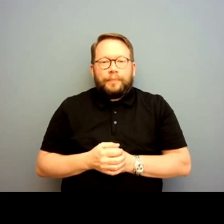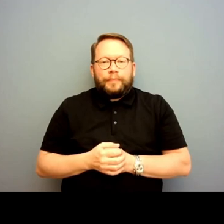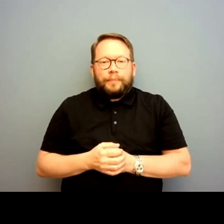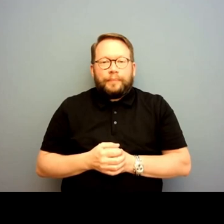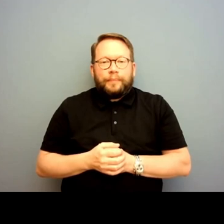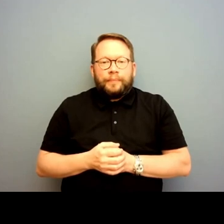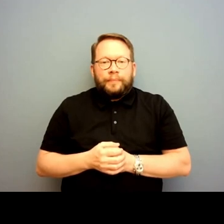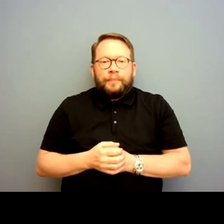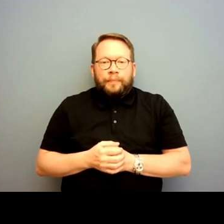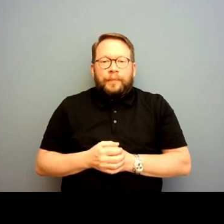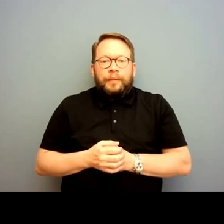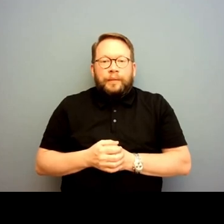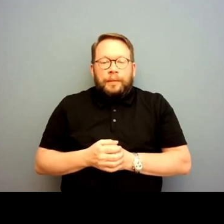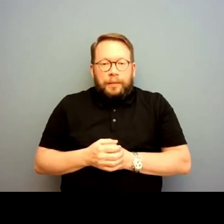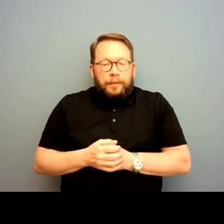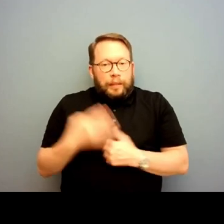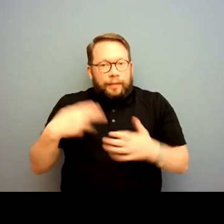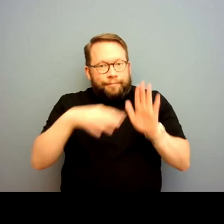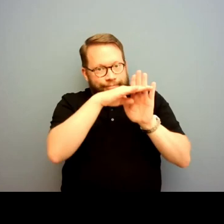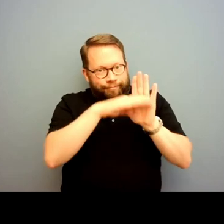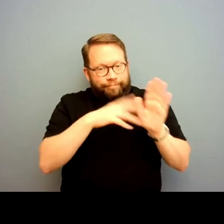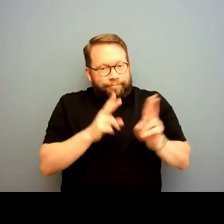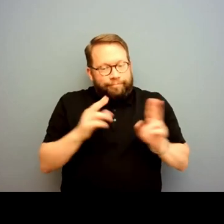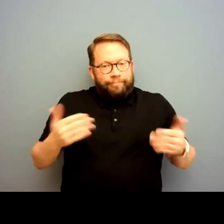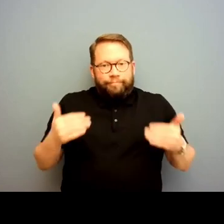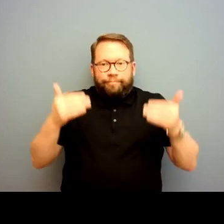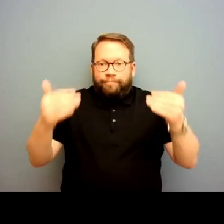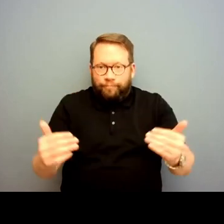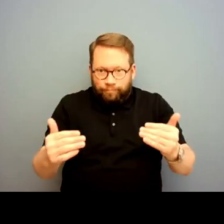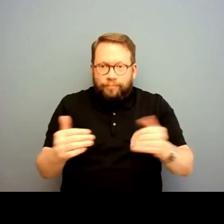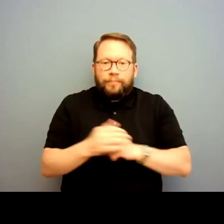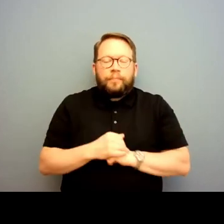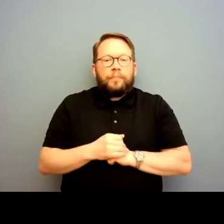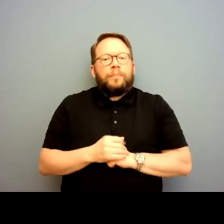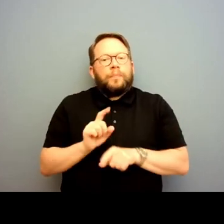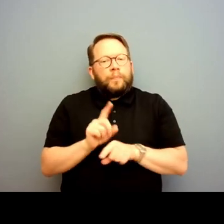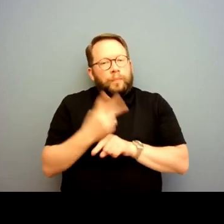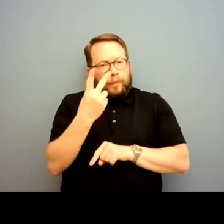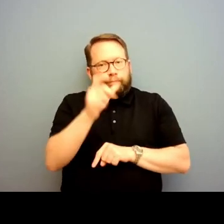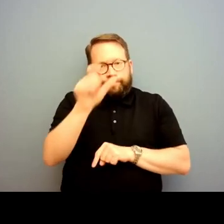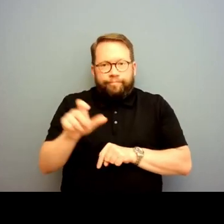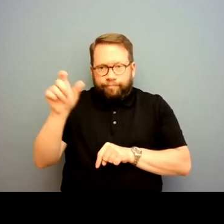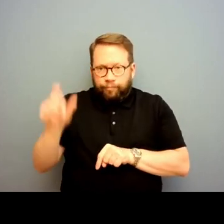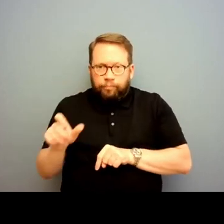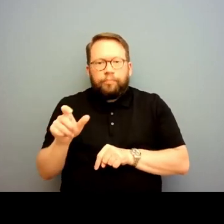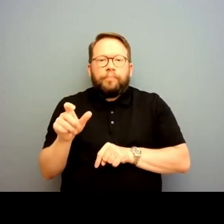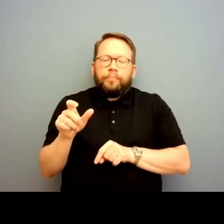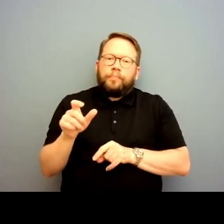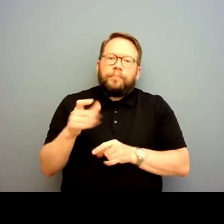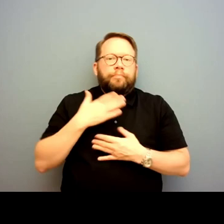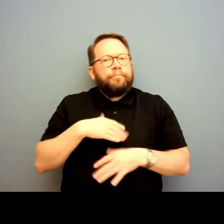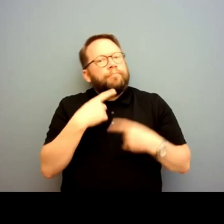is two comments from civil society organizations and